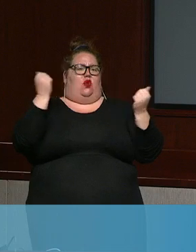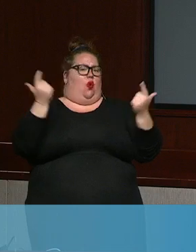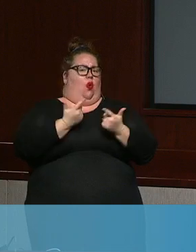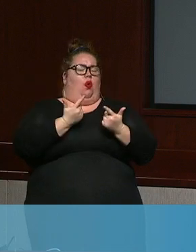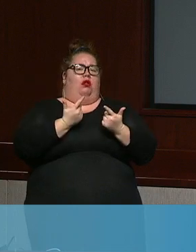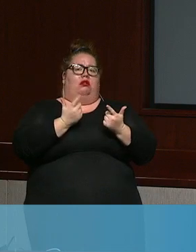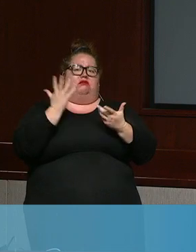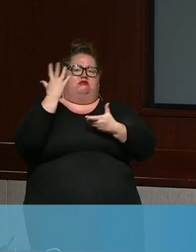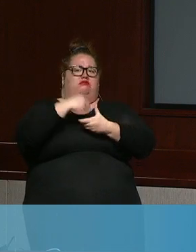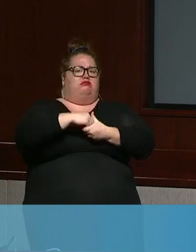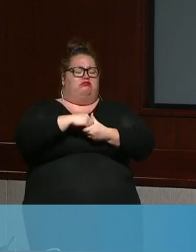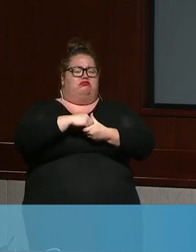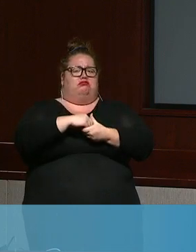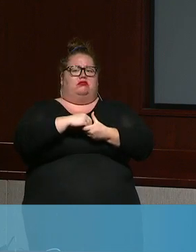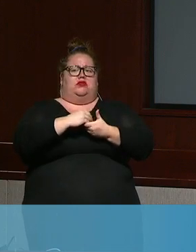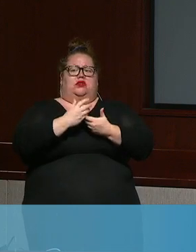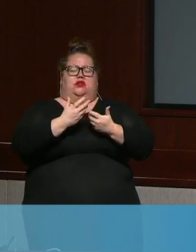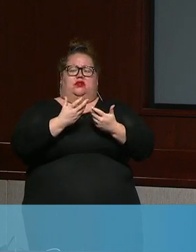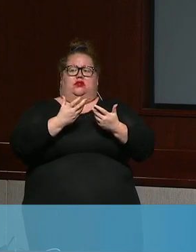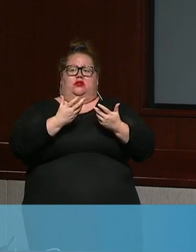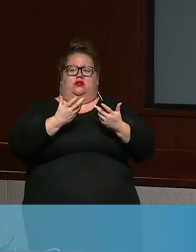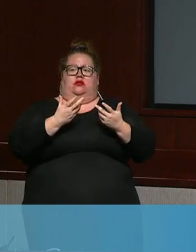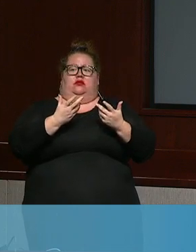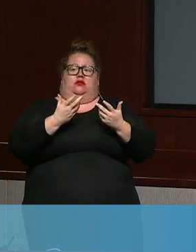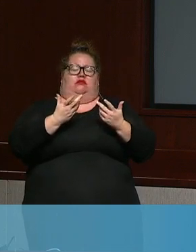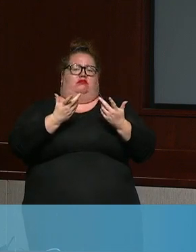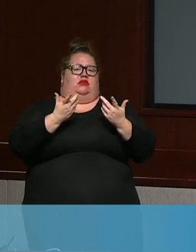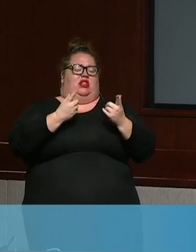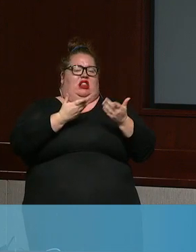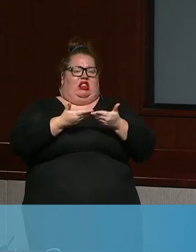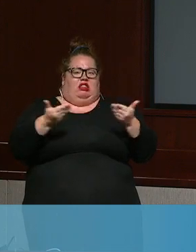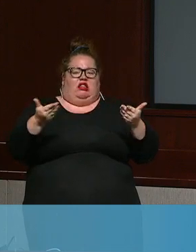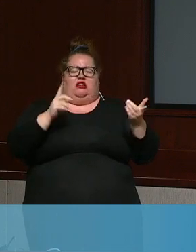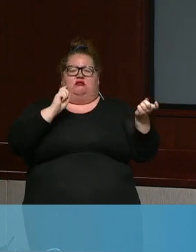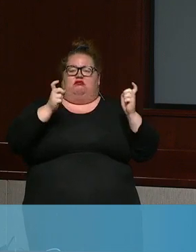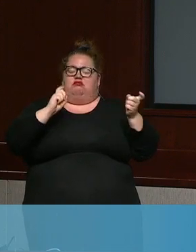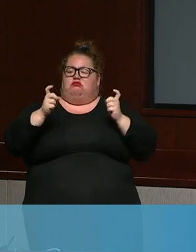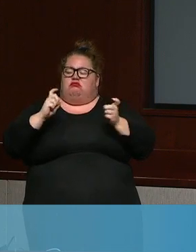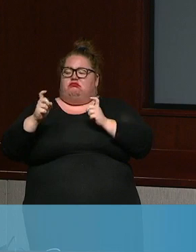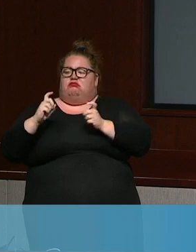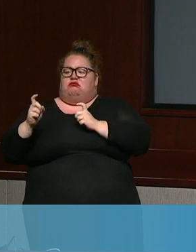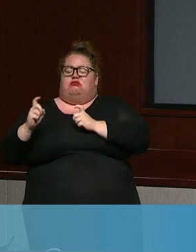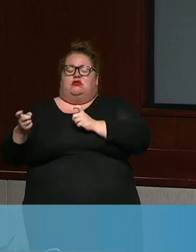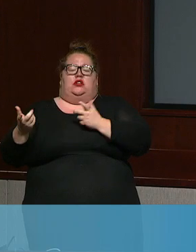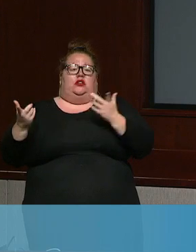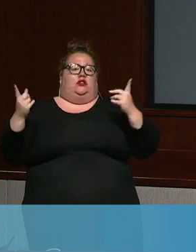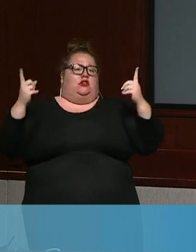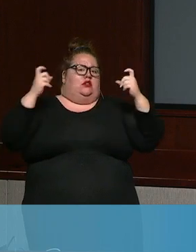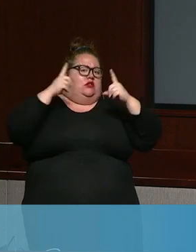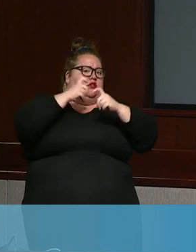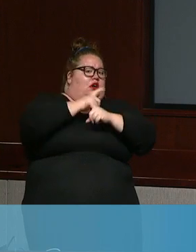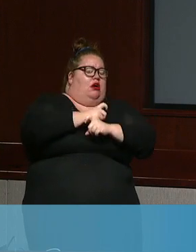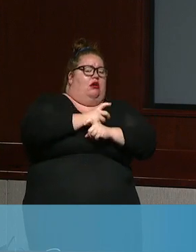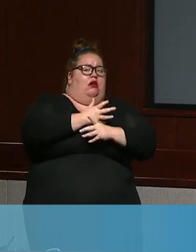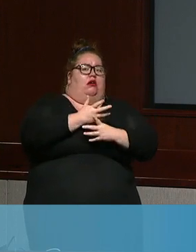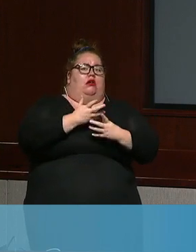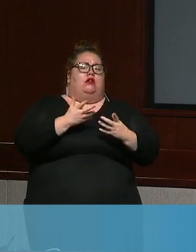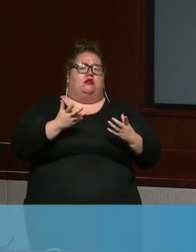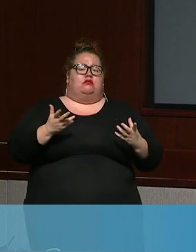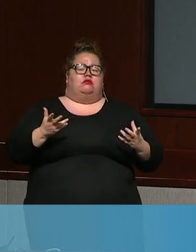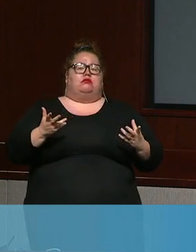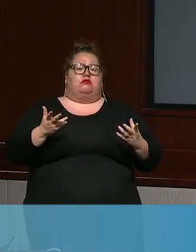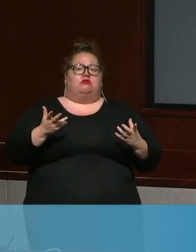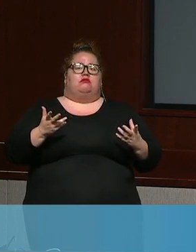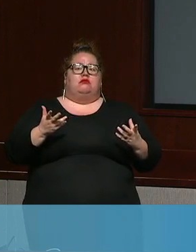There's just lots of different things going on. It's incredibly complex. So we